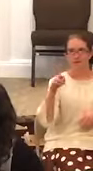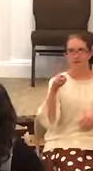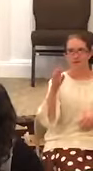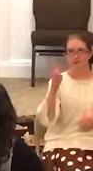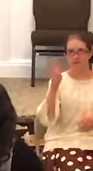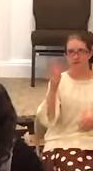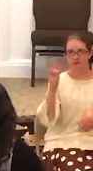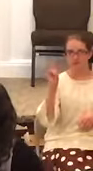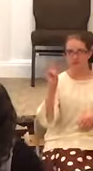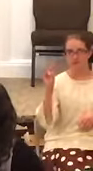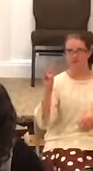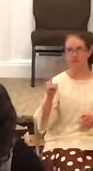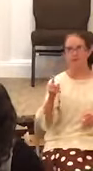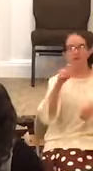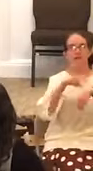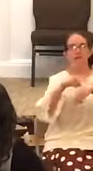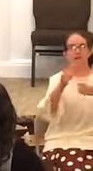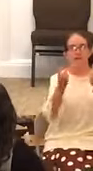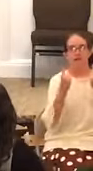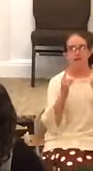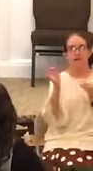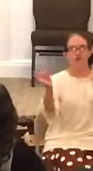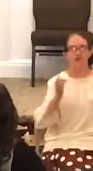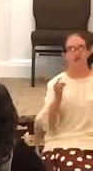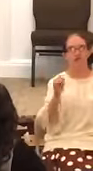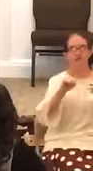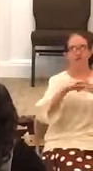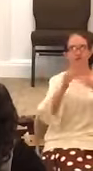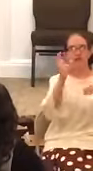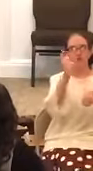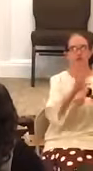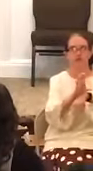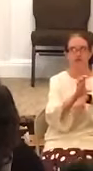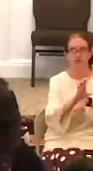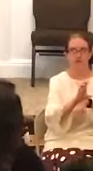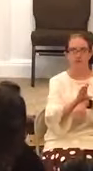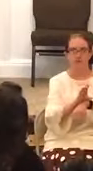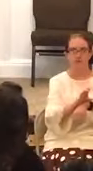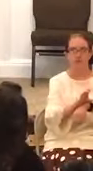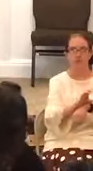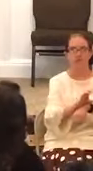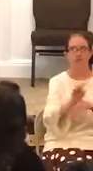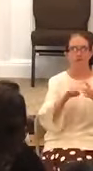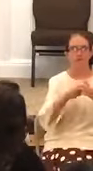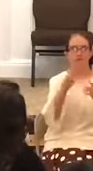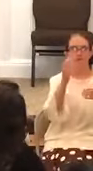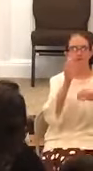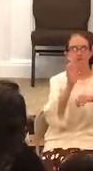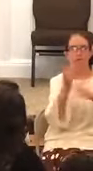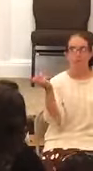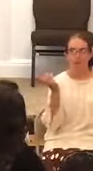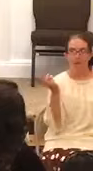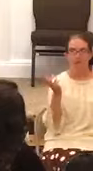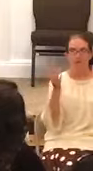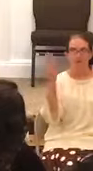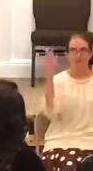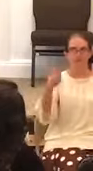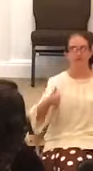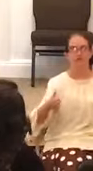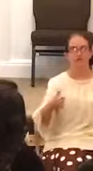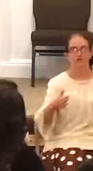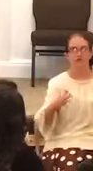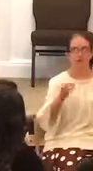1 Peter 4:17-18 says, for the time has come that judgment must begin at the house of God. And if it first begin at us, what shall be the end